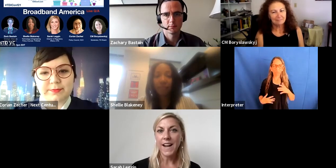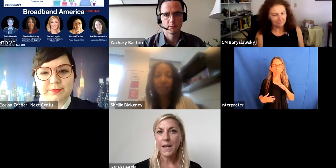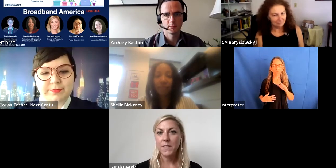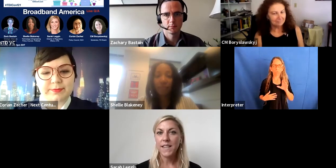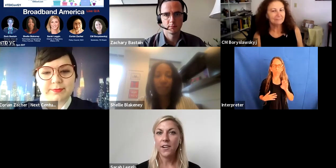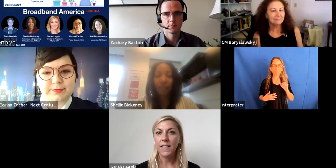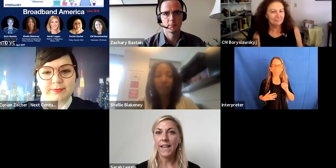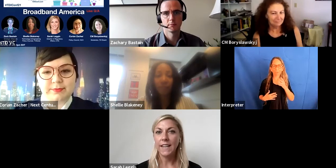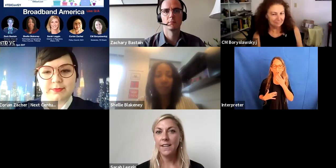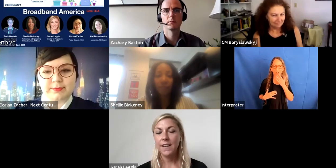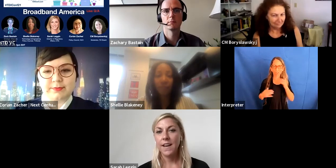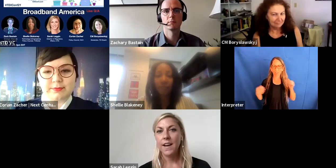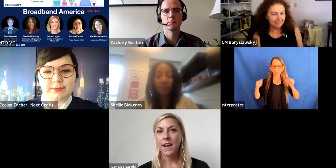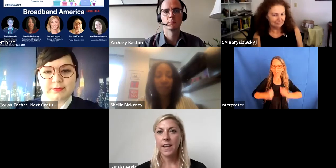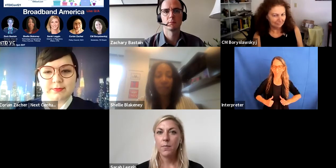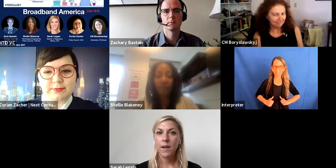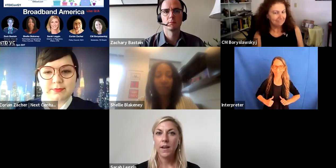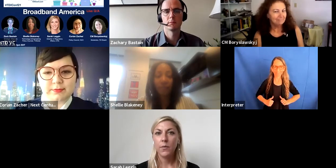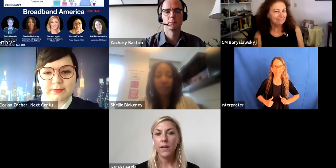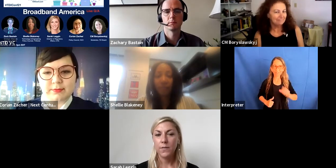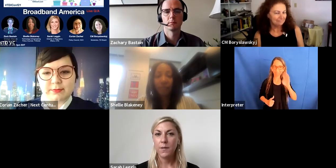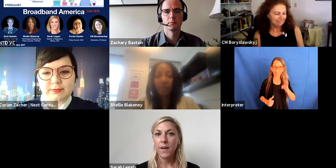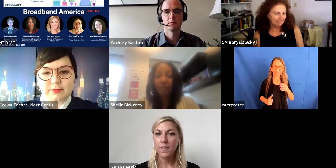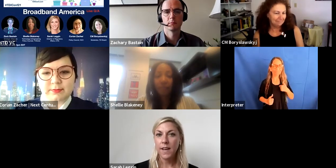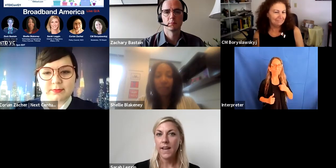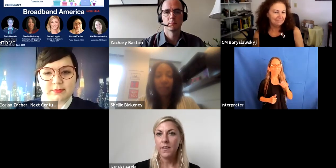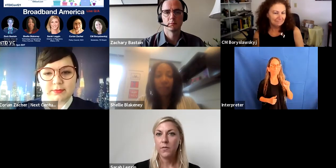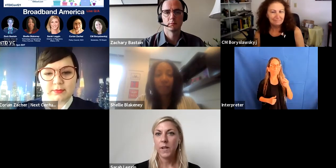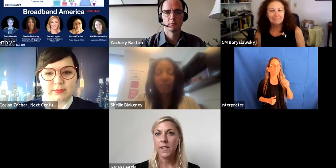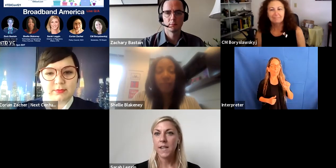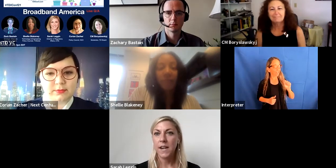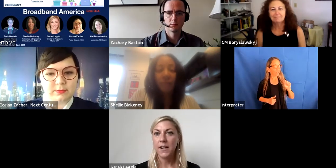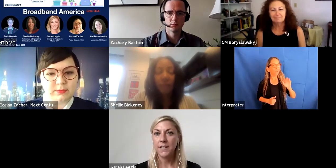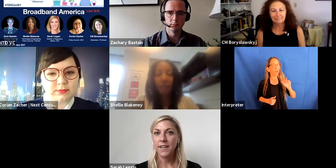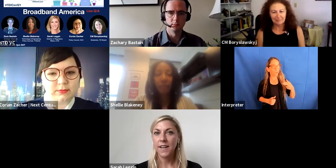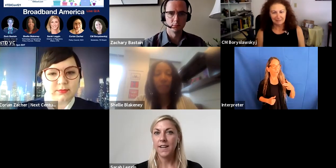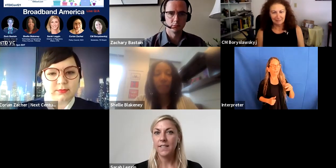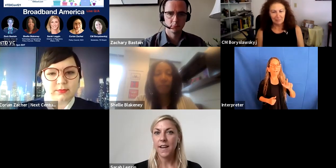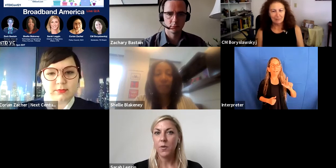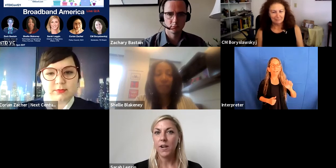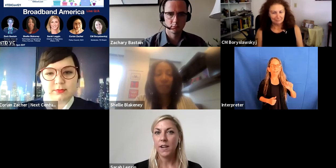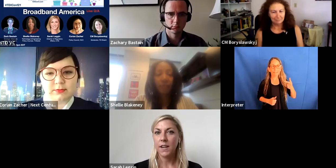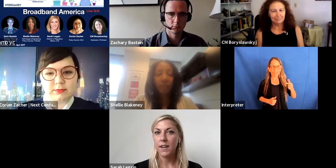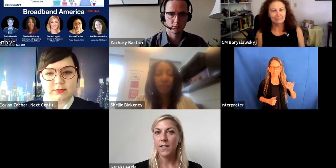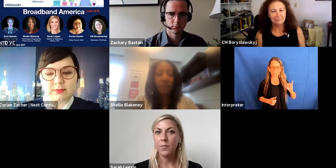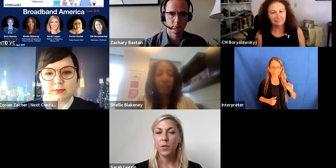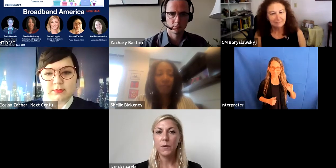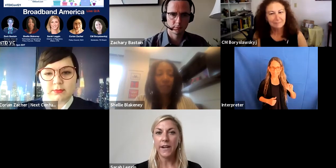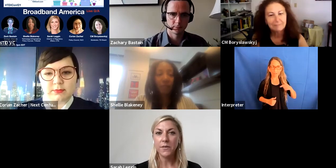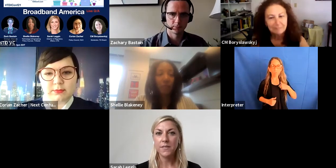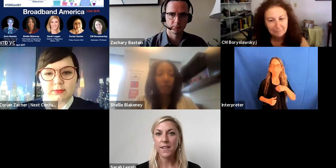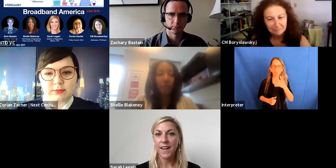Hello, I'm Sarah Leggin. I am a white female. I have blonde hair and I'm wearing a navy